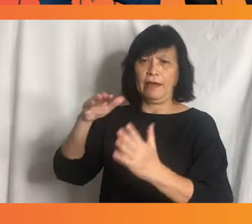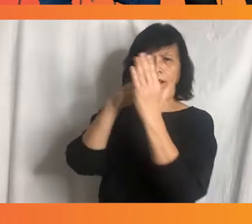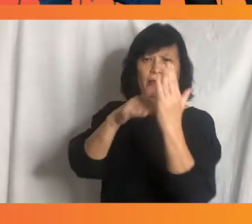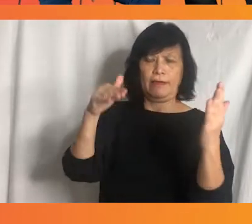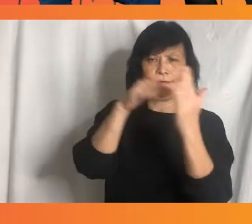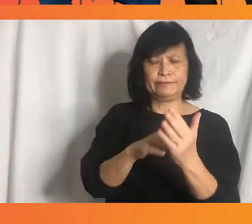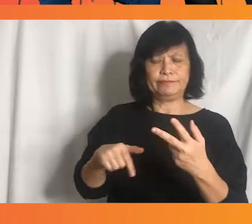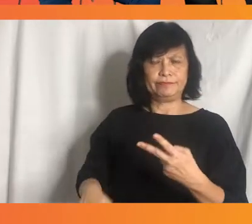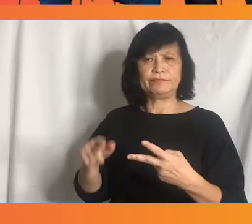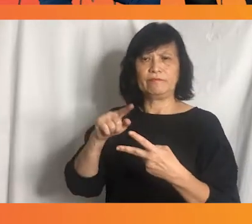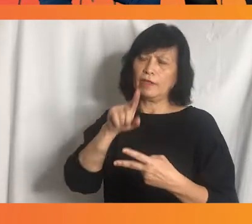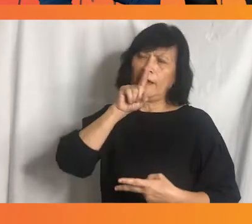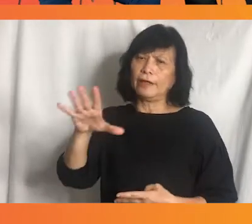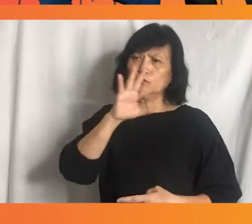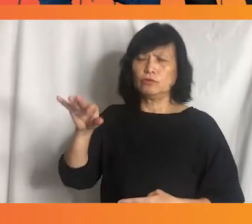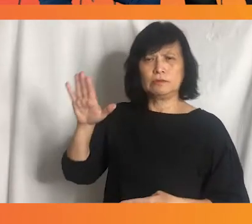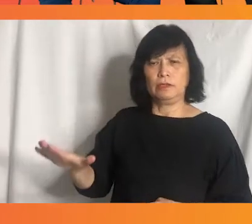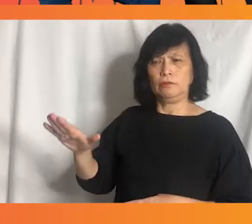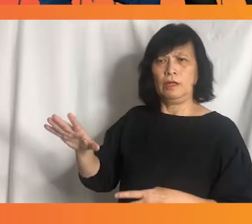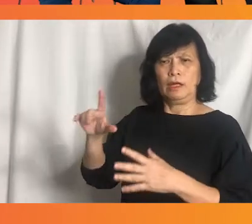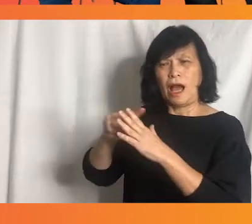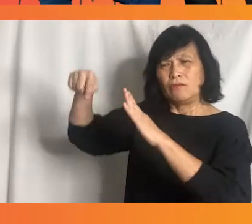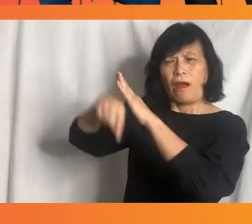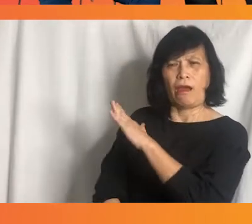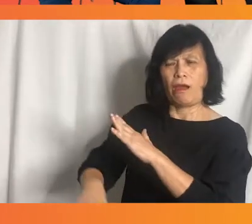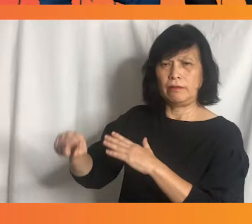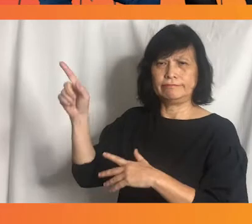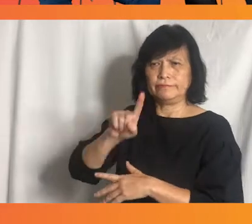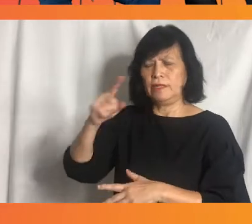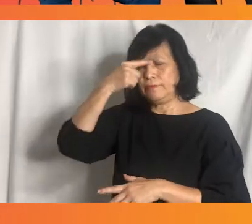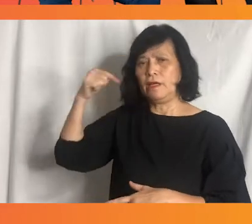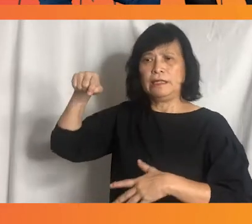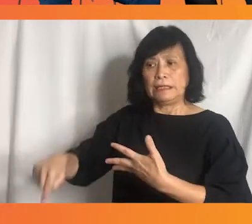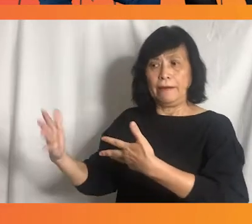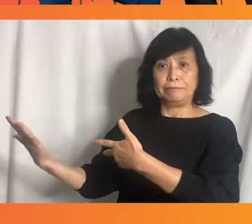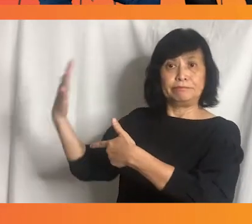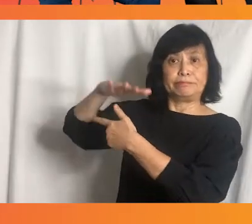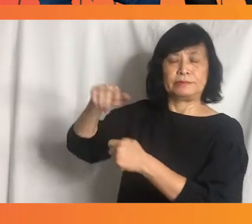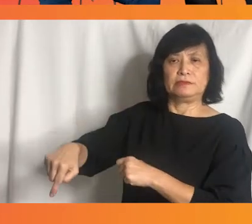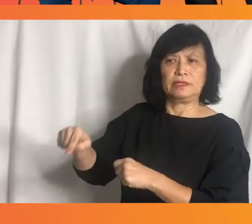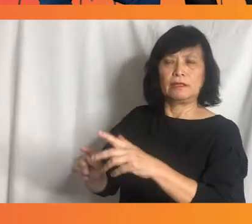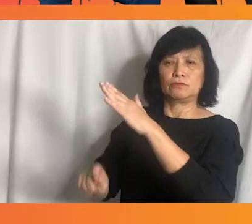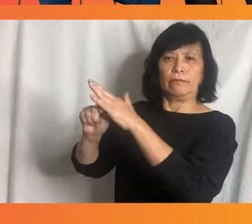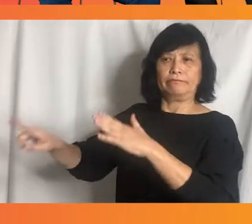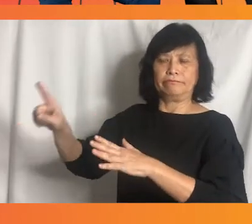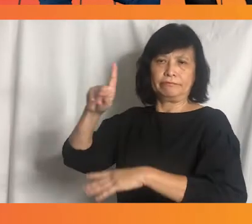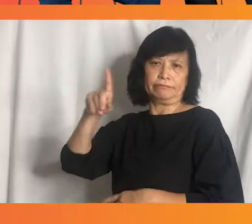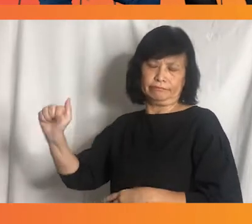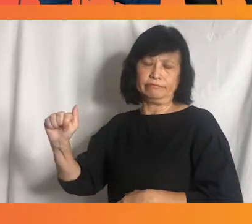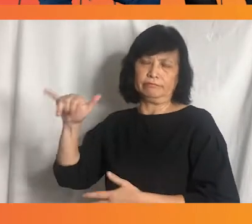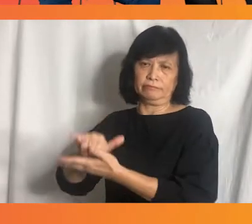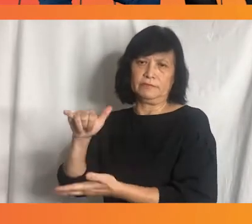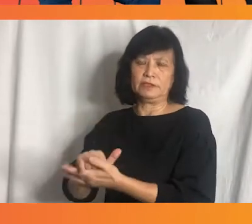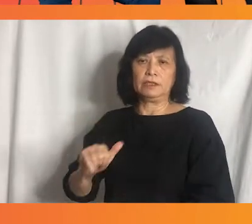of health condition matters because often the primary disability itself becomes a barrier to physical activity.